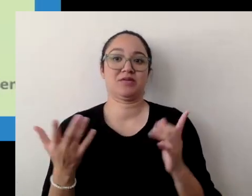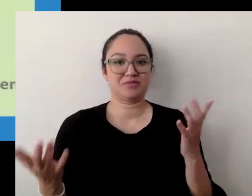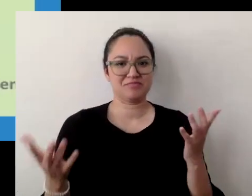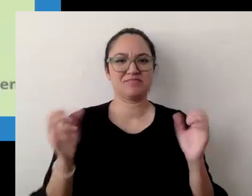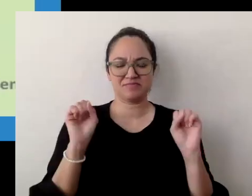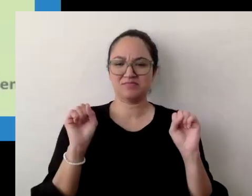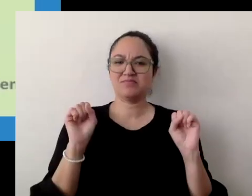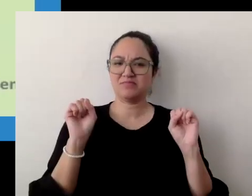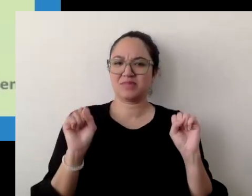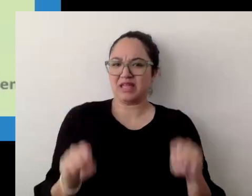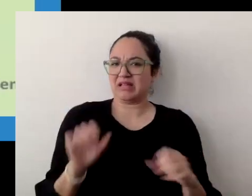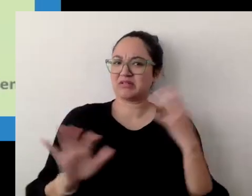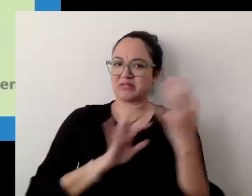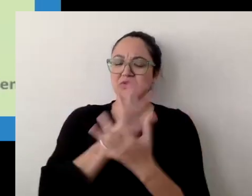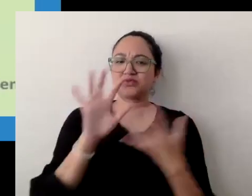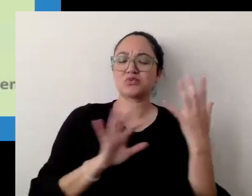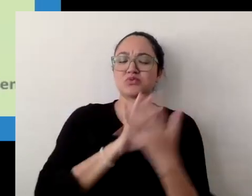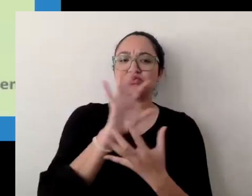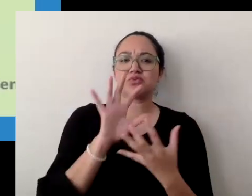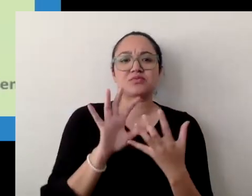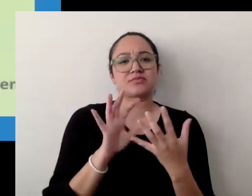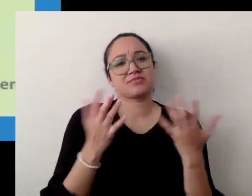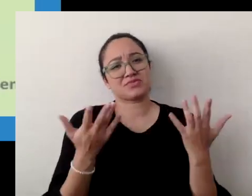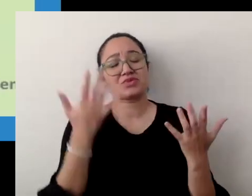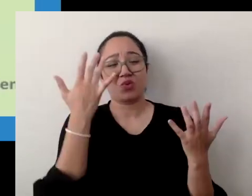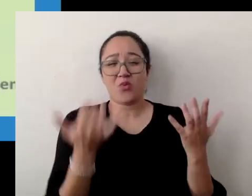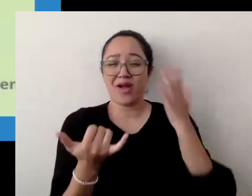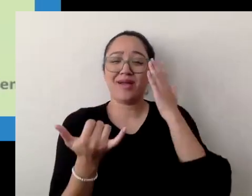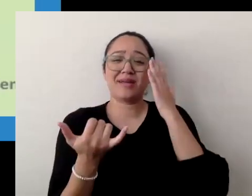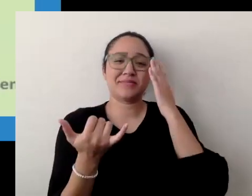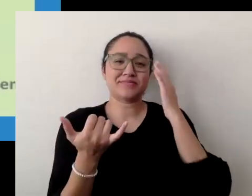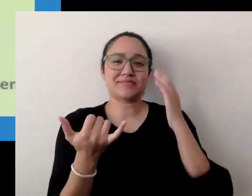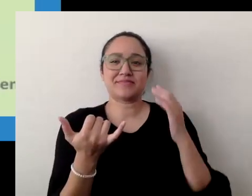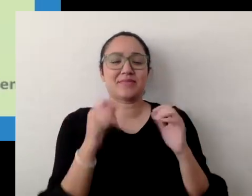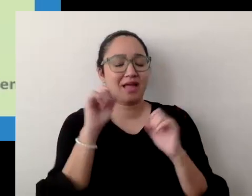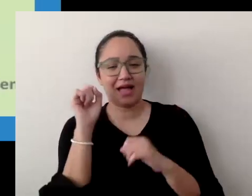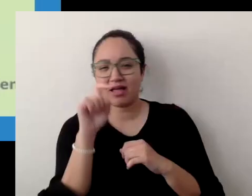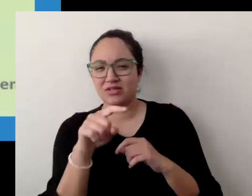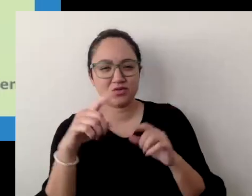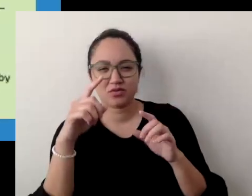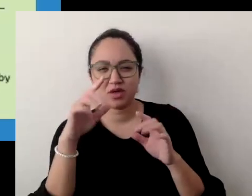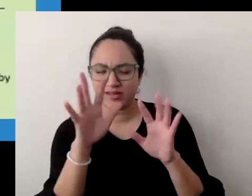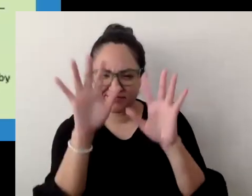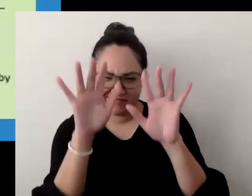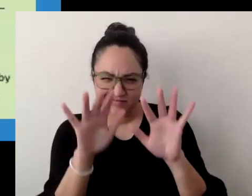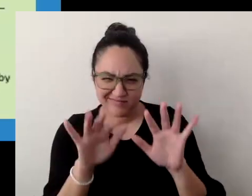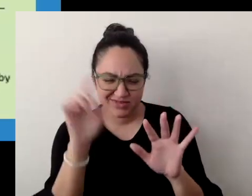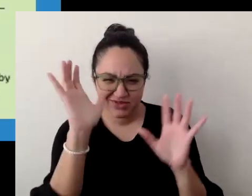it can cause some confusion. And this is why we asked that question, and I'm looking for it